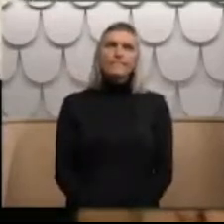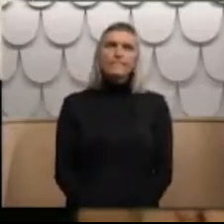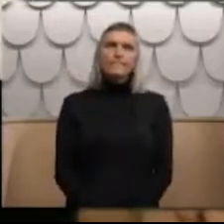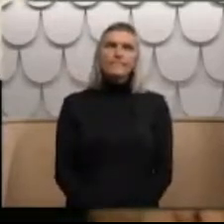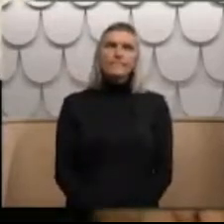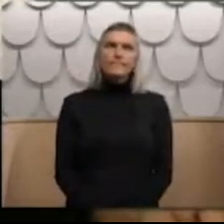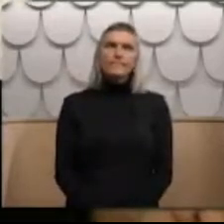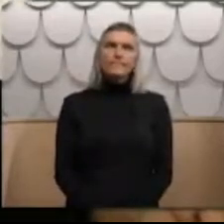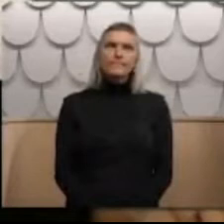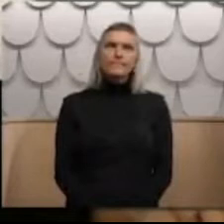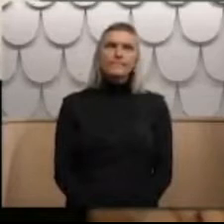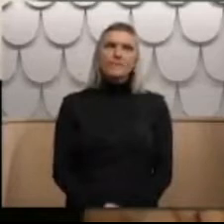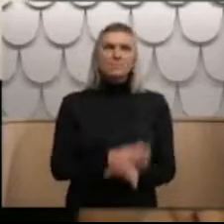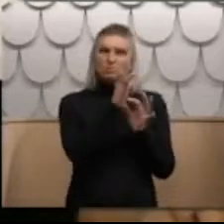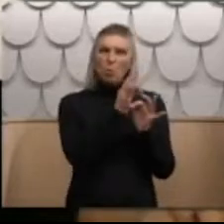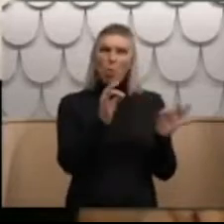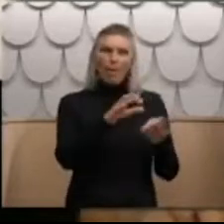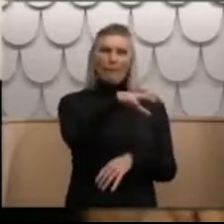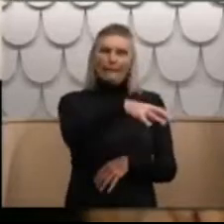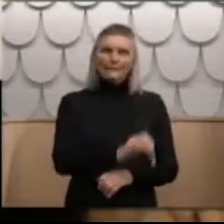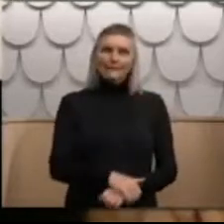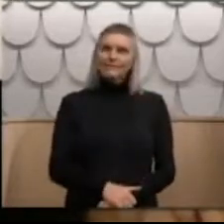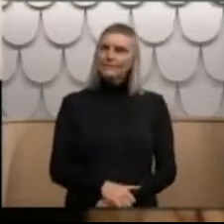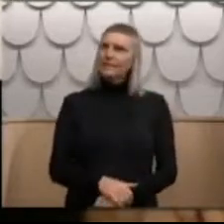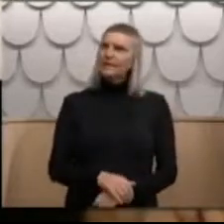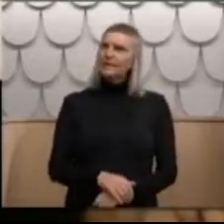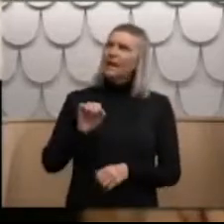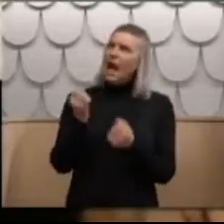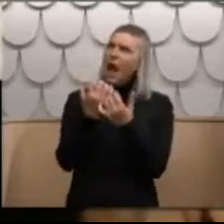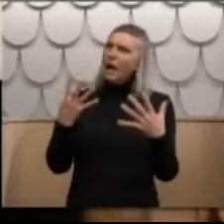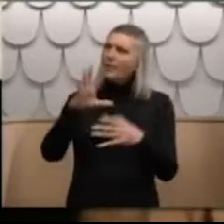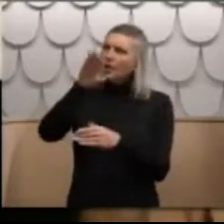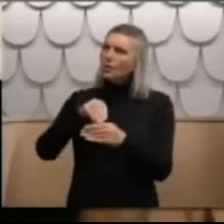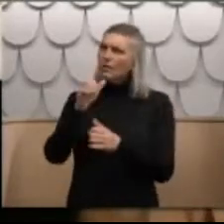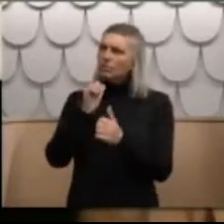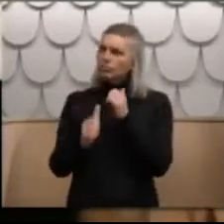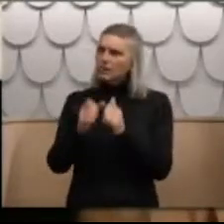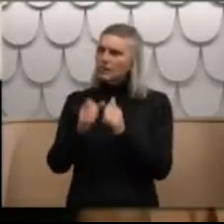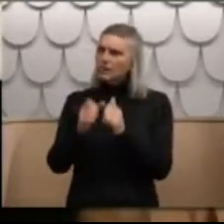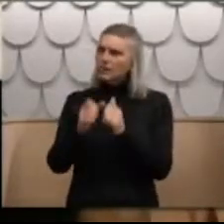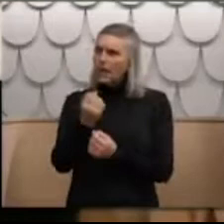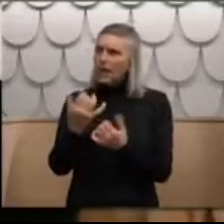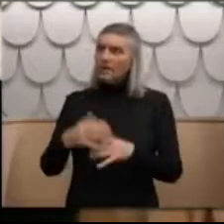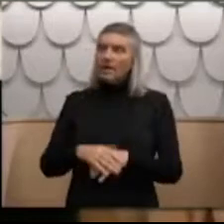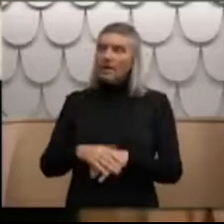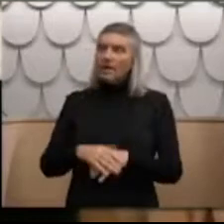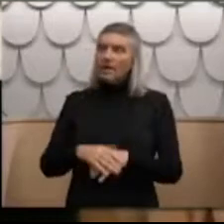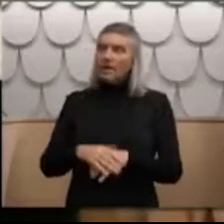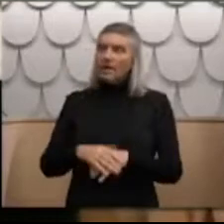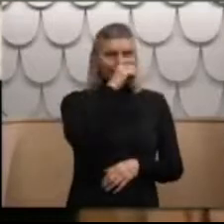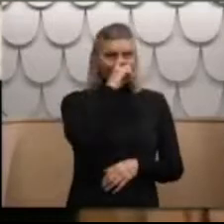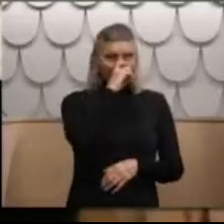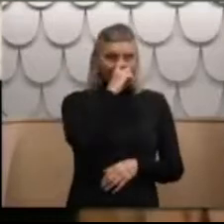wasn't much going on there either. How many siblings do you have, Donald? I have one sister and seven